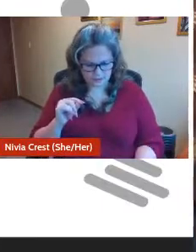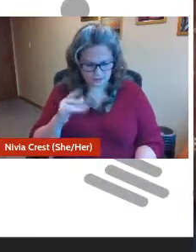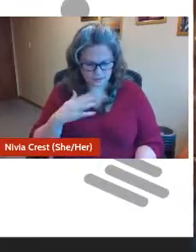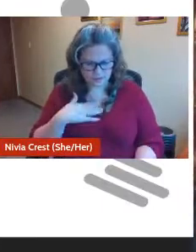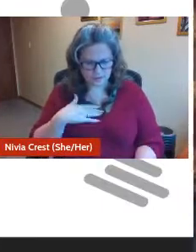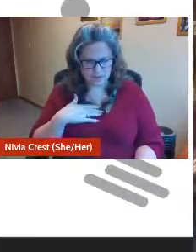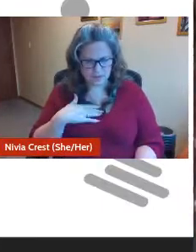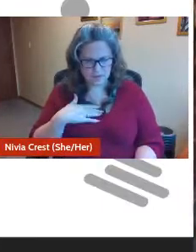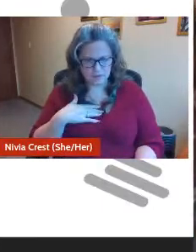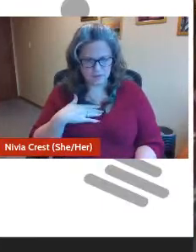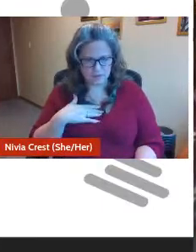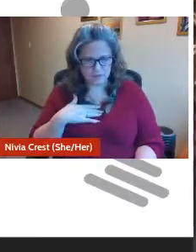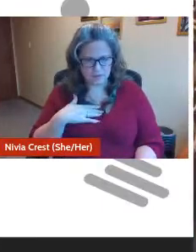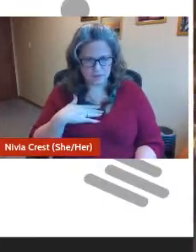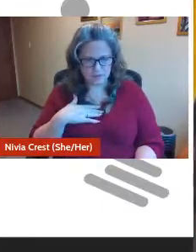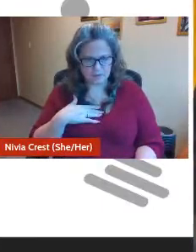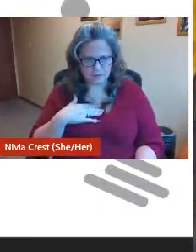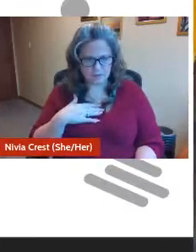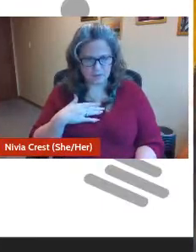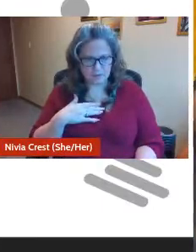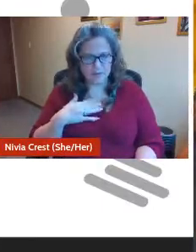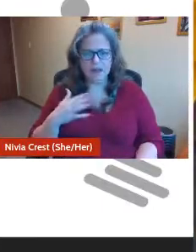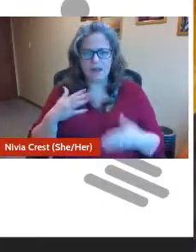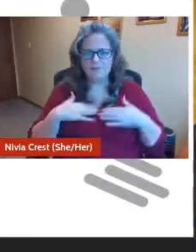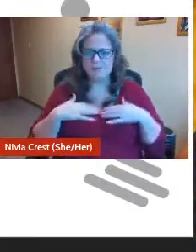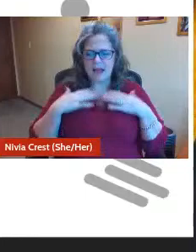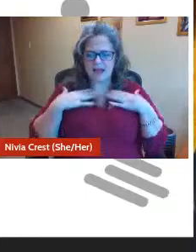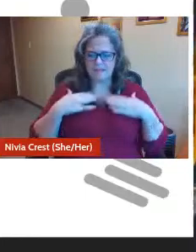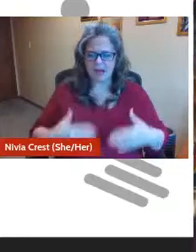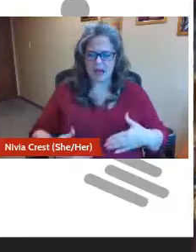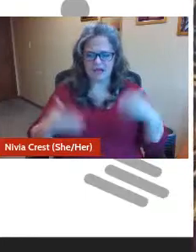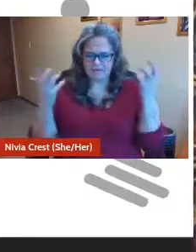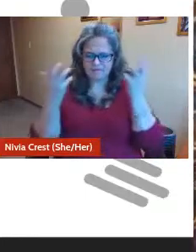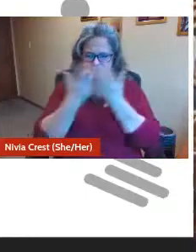Body. Yeah, custom fit.